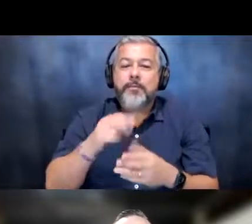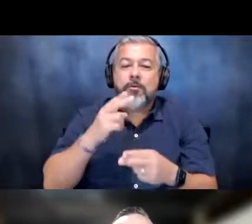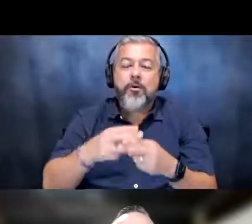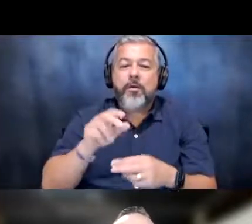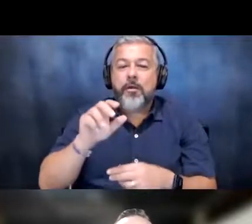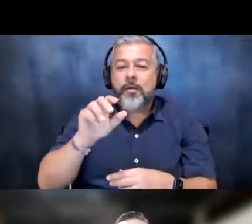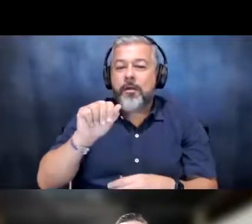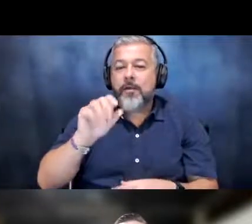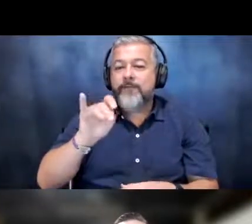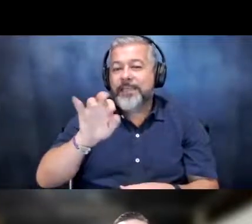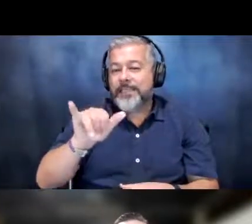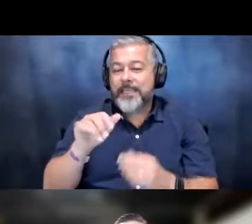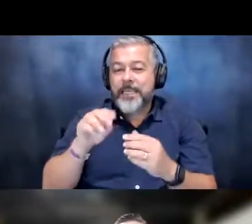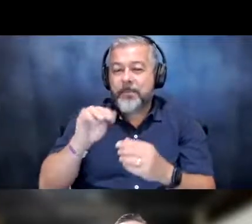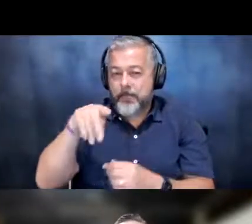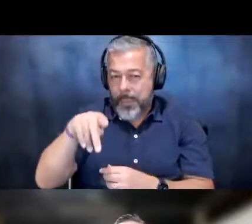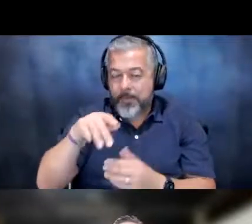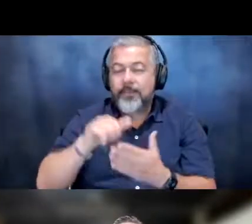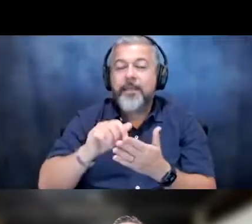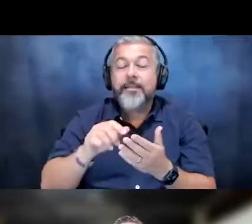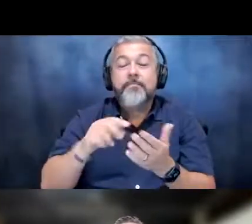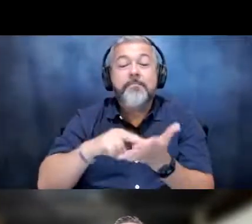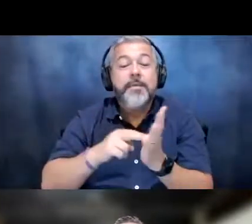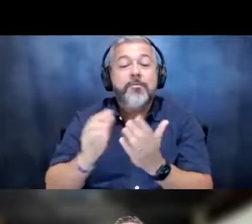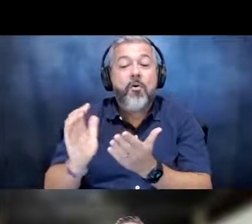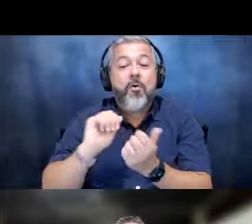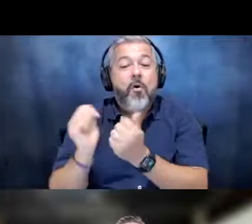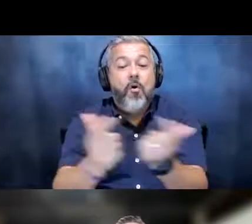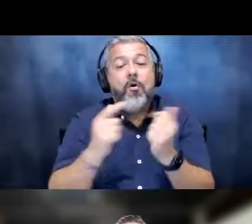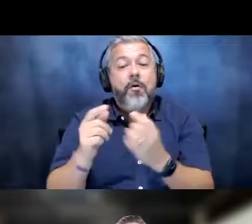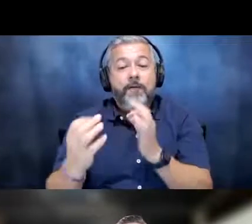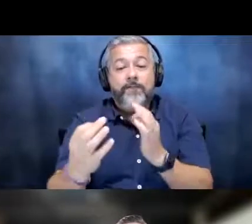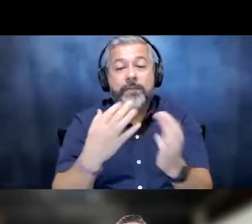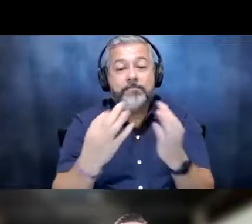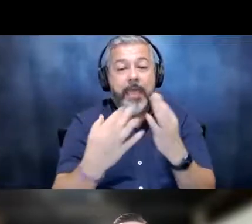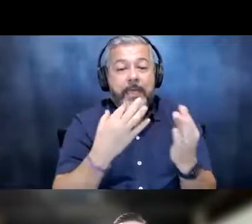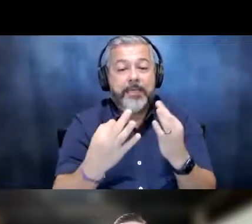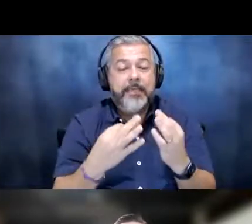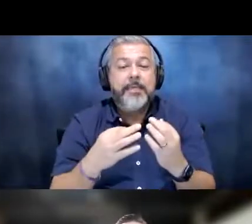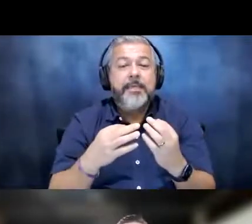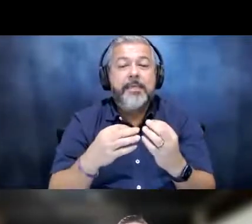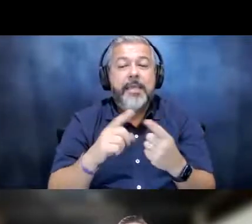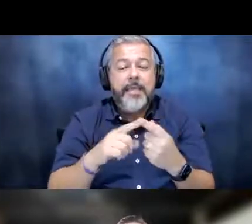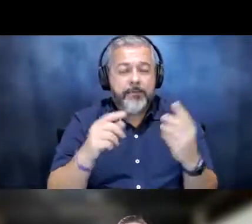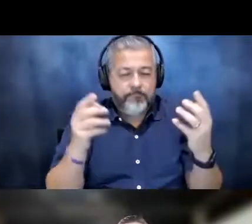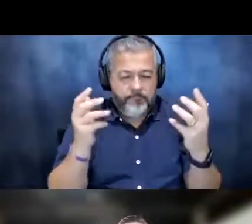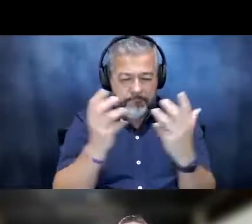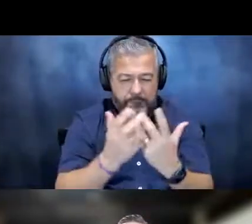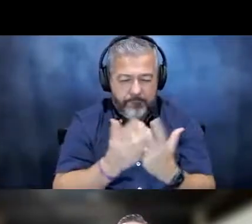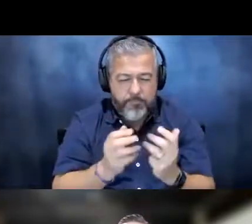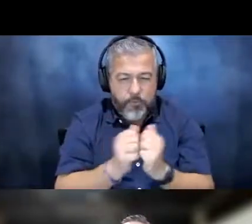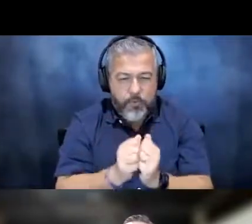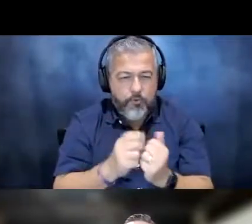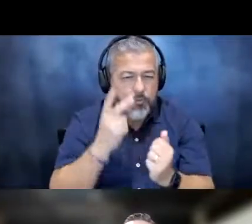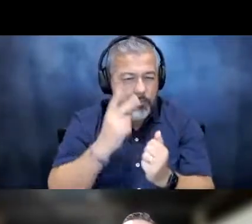mapping. And so that's taking back all of the feedback and kind of aggregating it together and seeing,